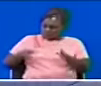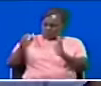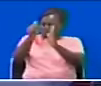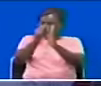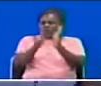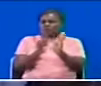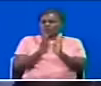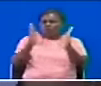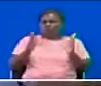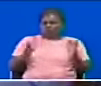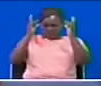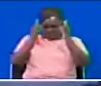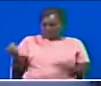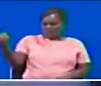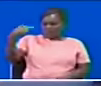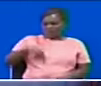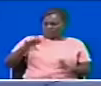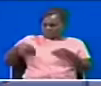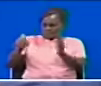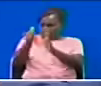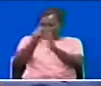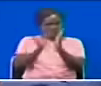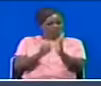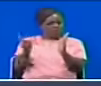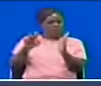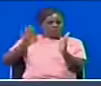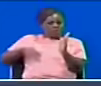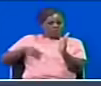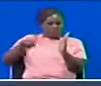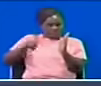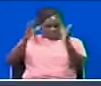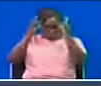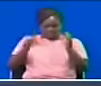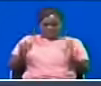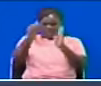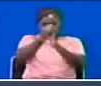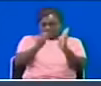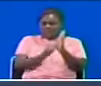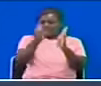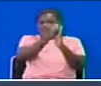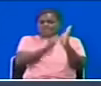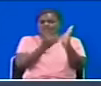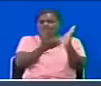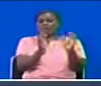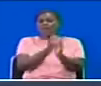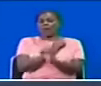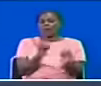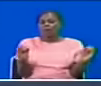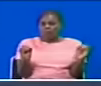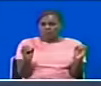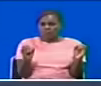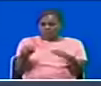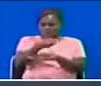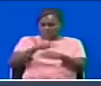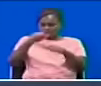is going to tell them, now come, bring your agenda. Right. They have to push that agenda. For so long as that agenda is not consolidated at the